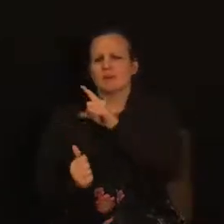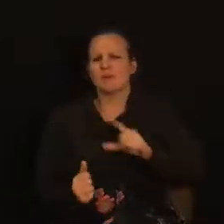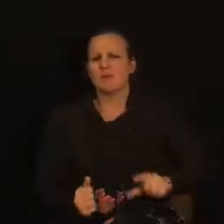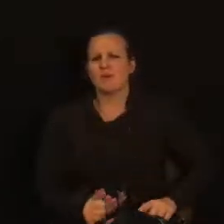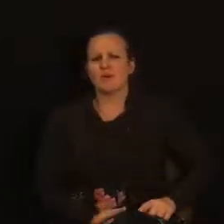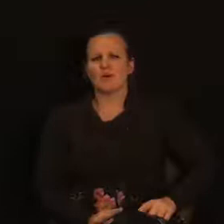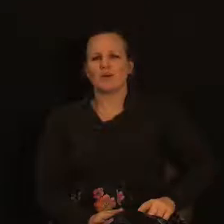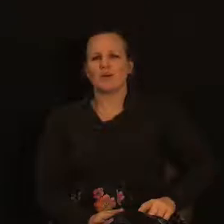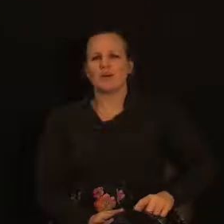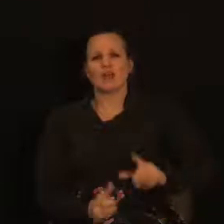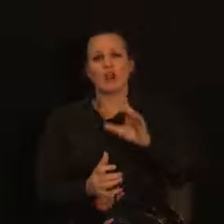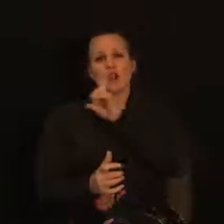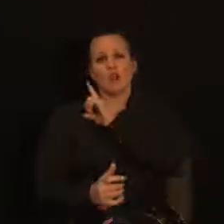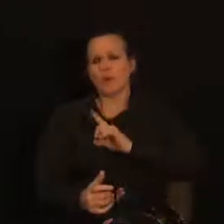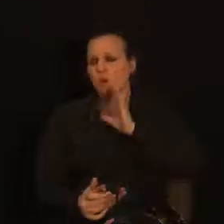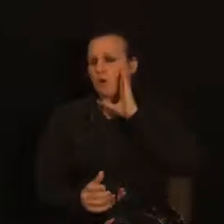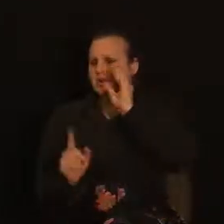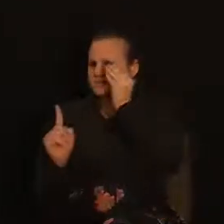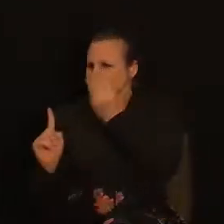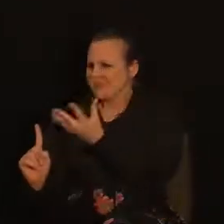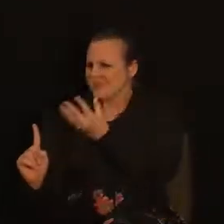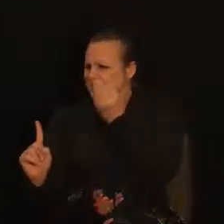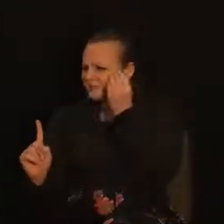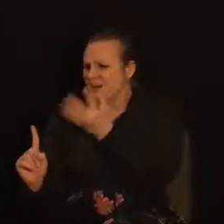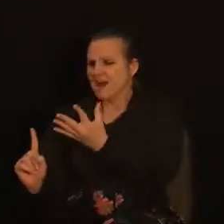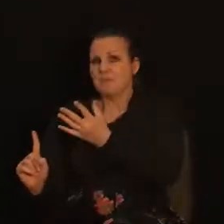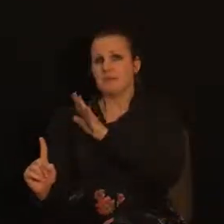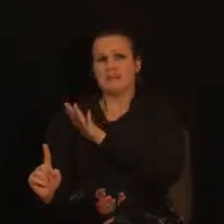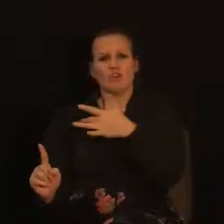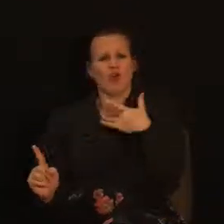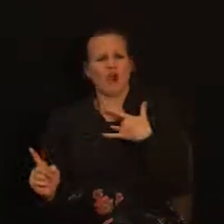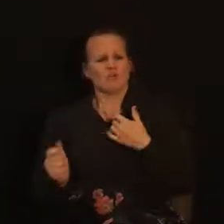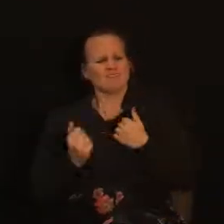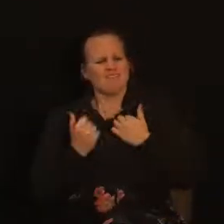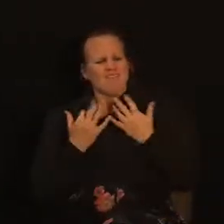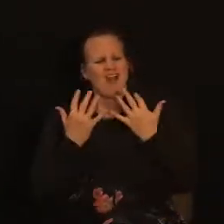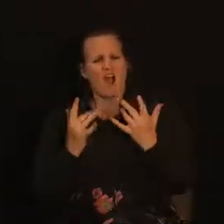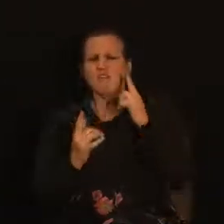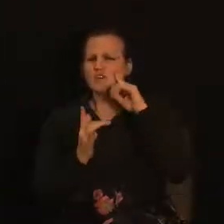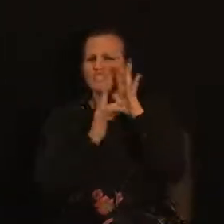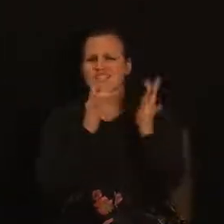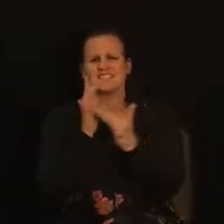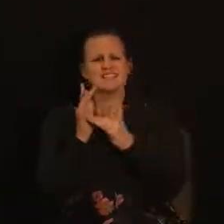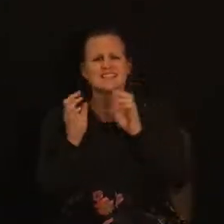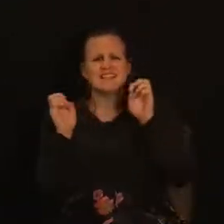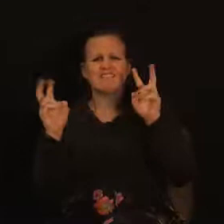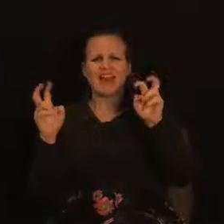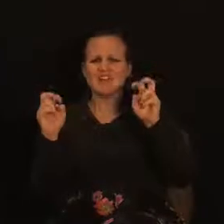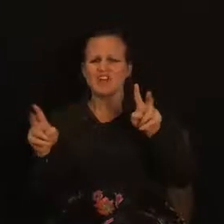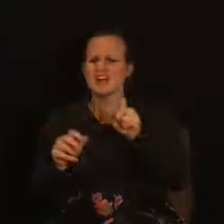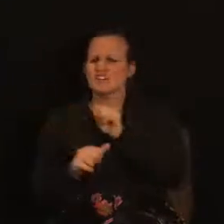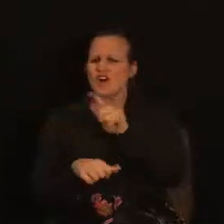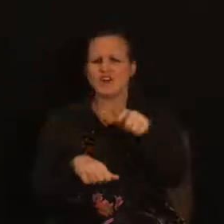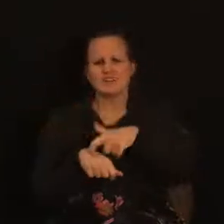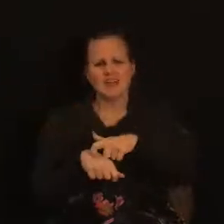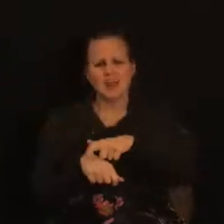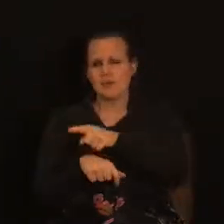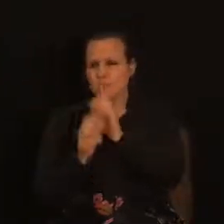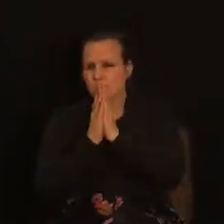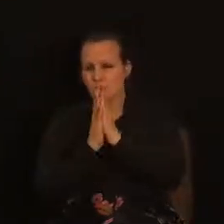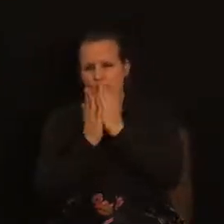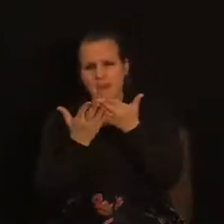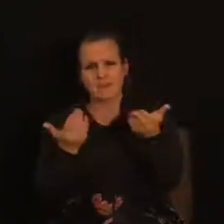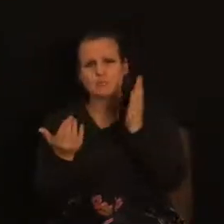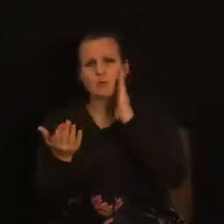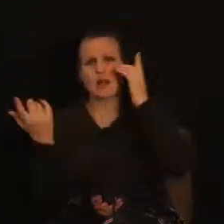on fire for Jesus. He was, you know, evangelizing. He was, like, he would pray and things would happen. And it was just,